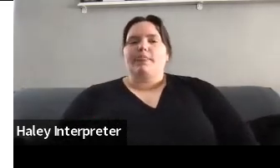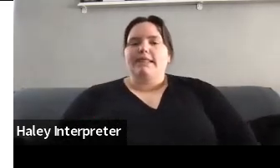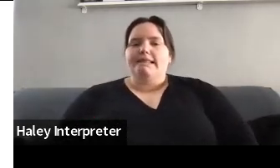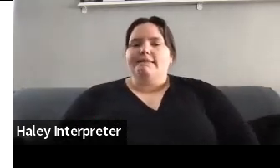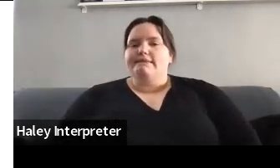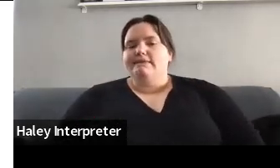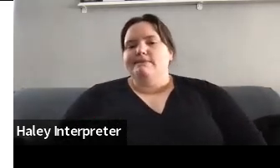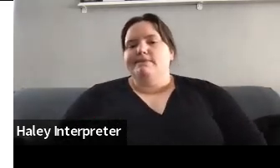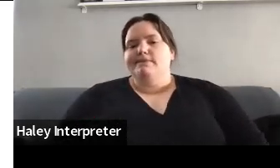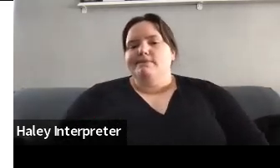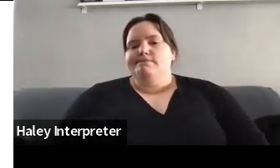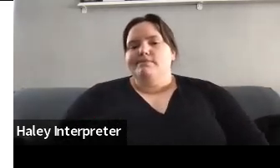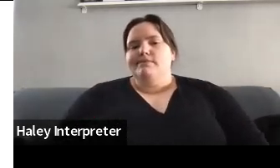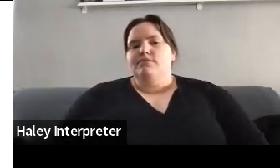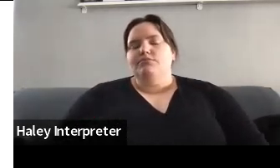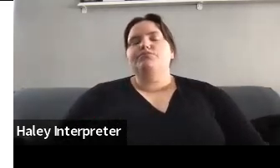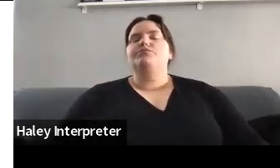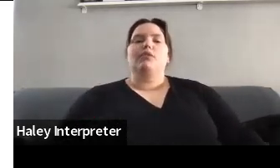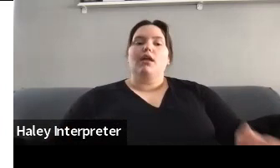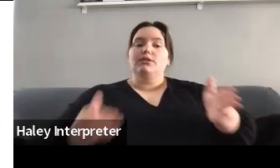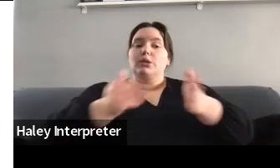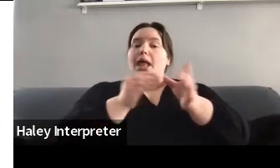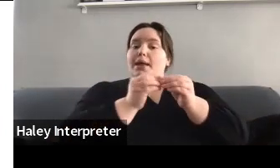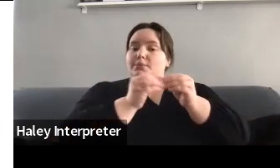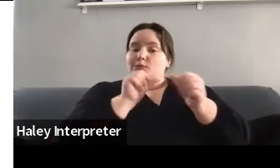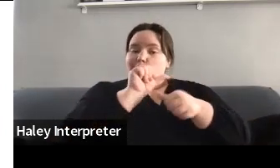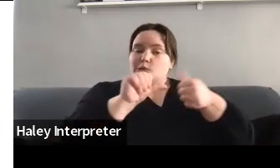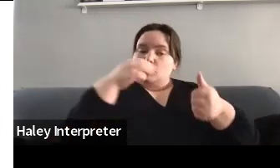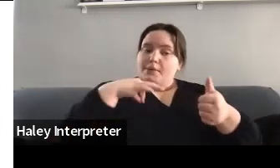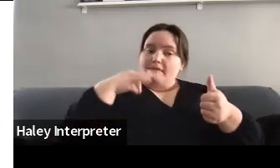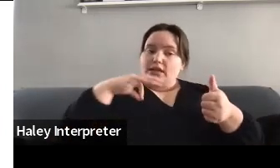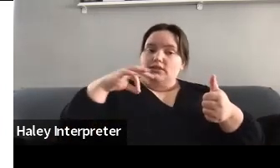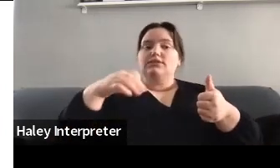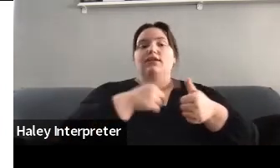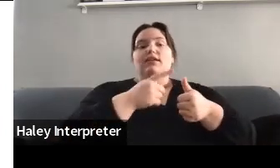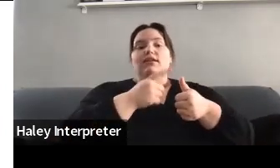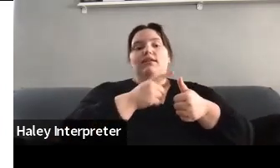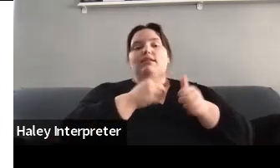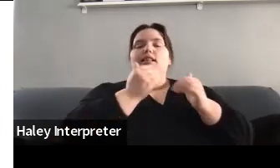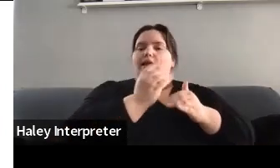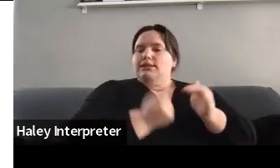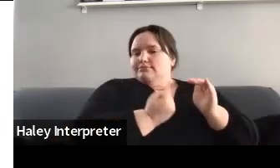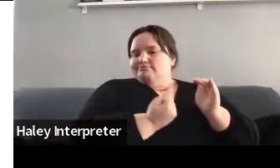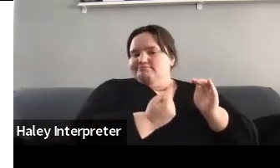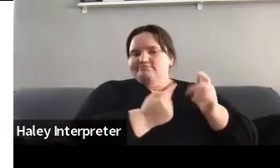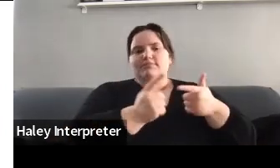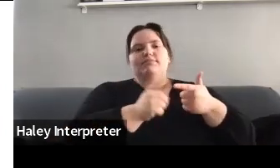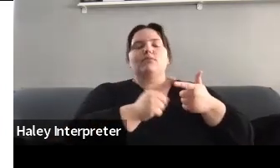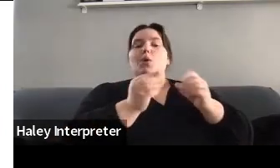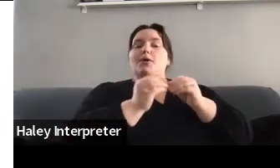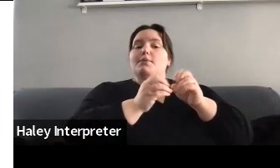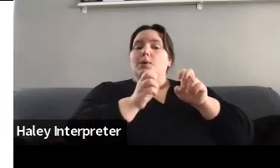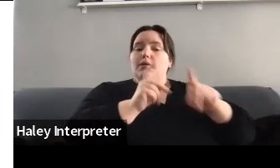Okay, so again, more social benefits to pet ownership, less isolation, more opportunities